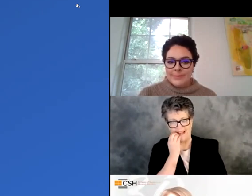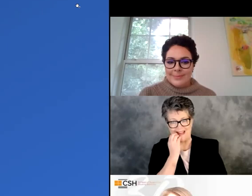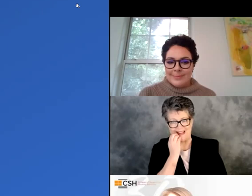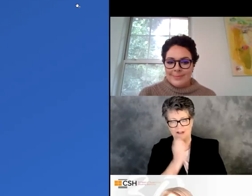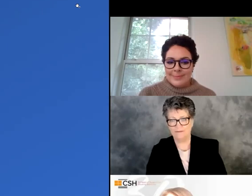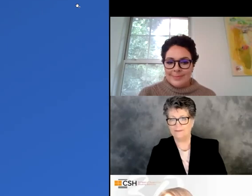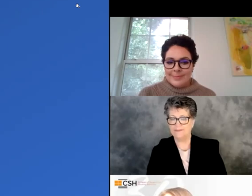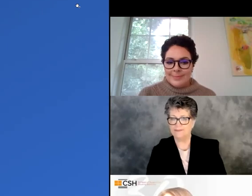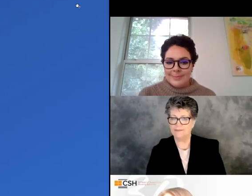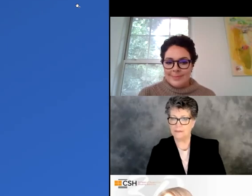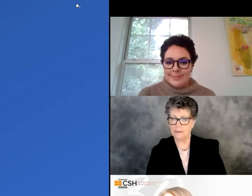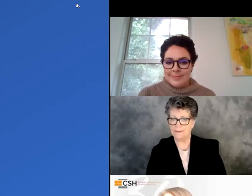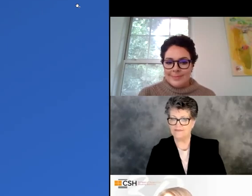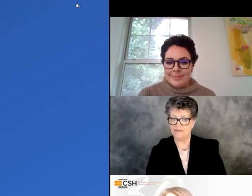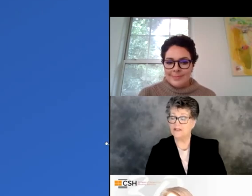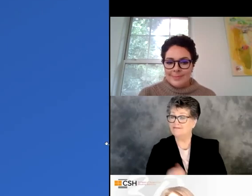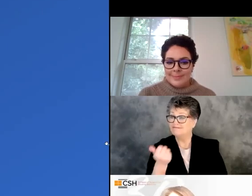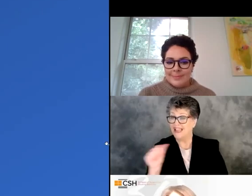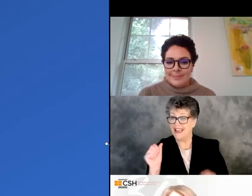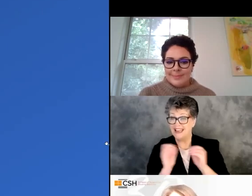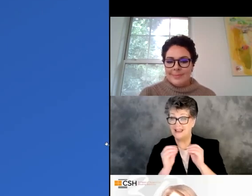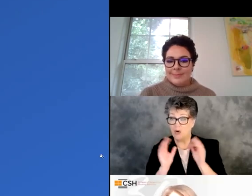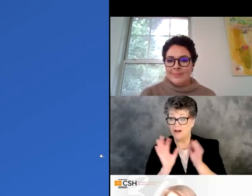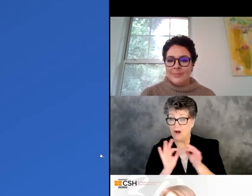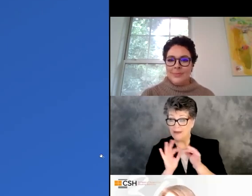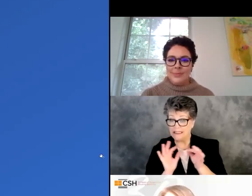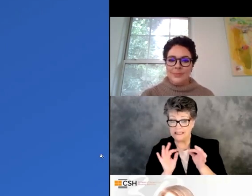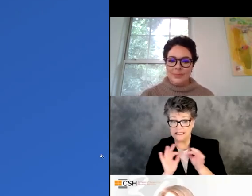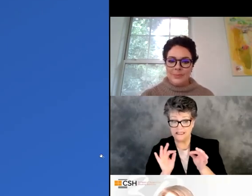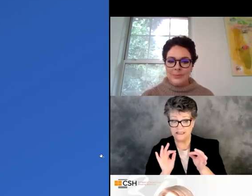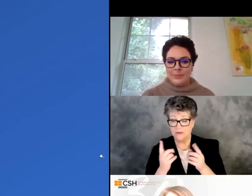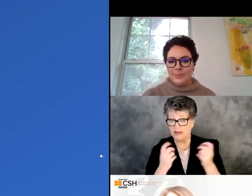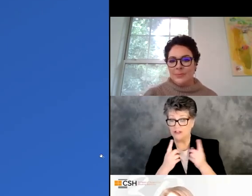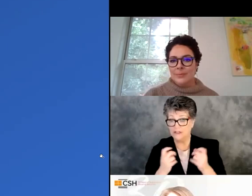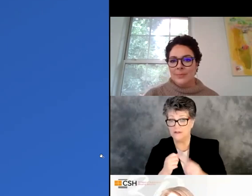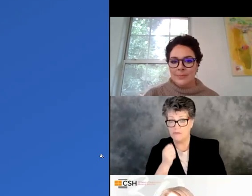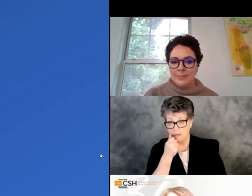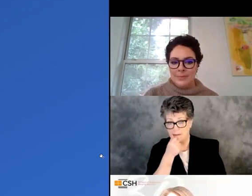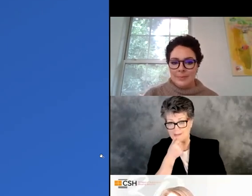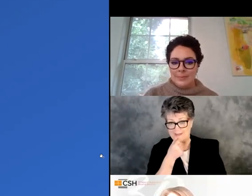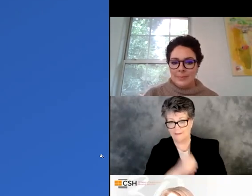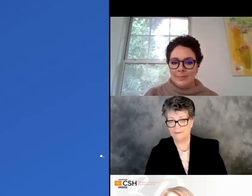So, any other comments or questions?